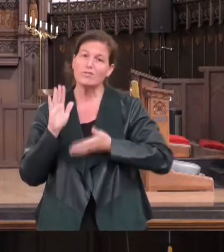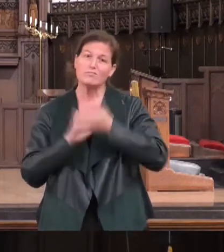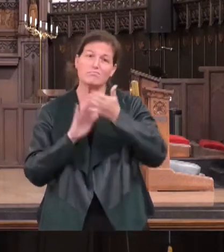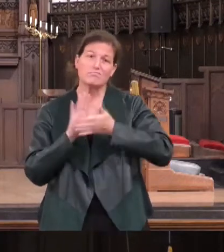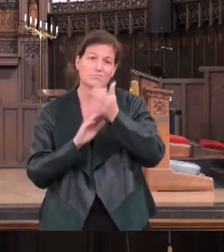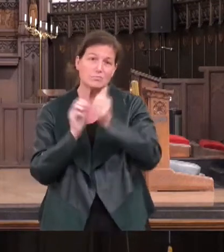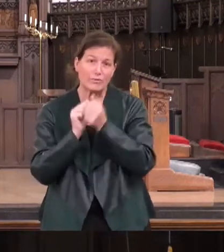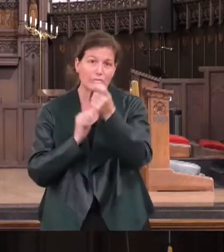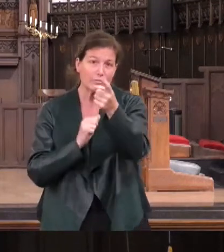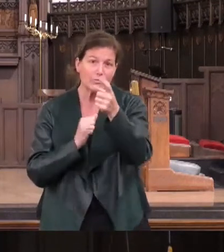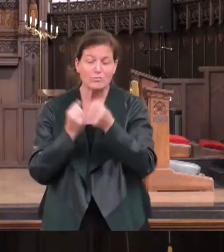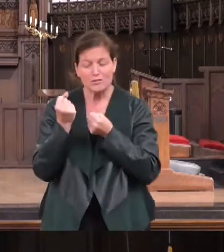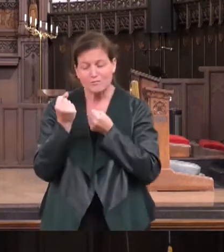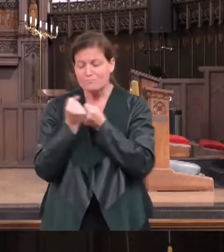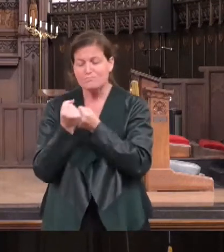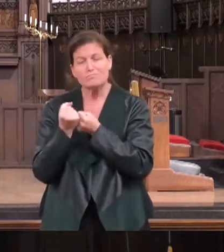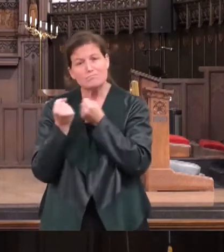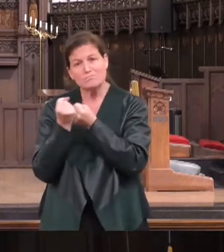race with you.